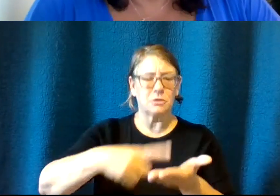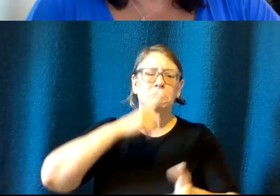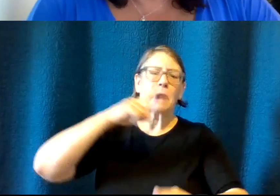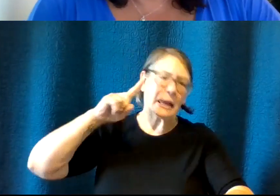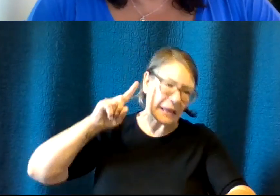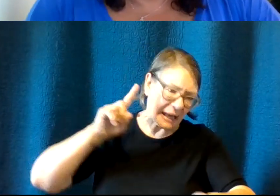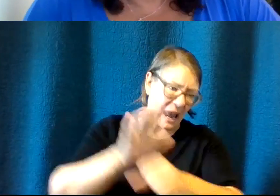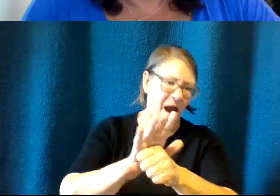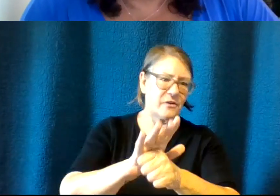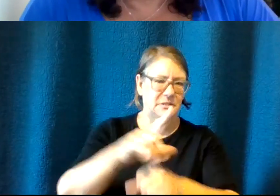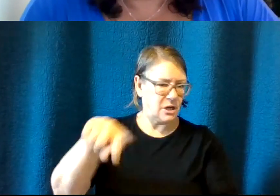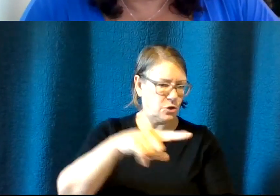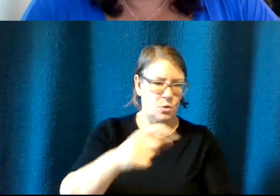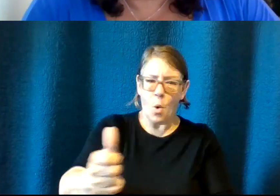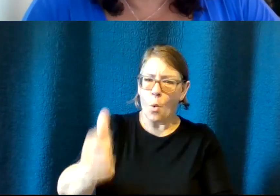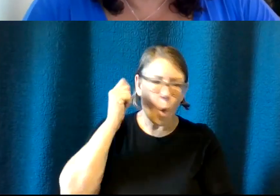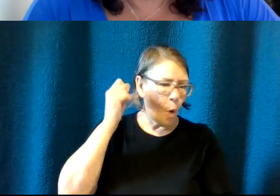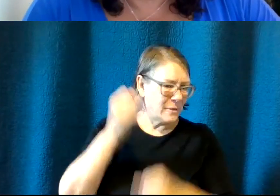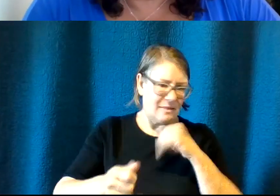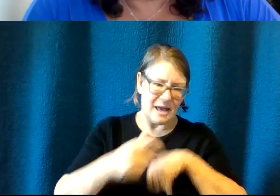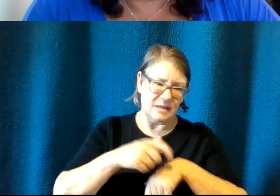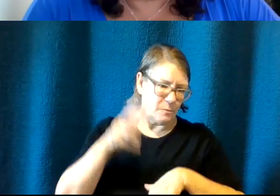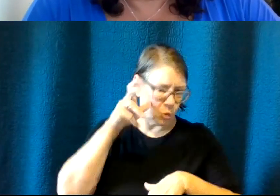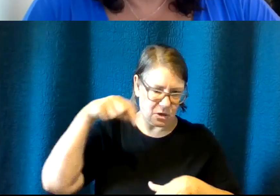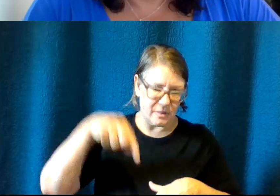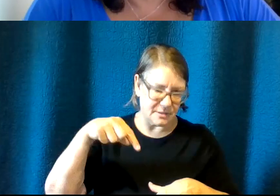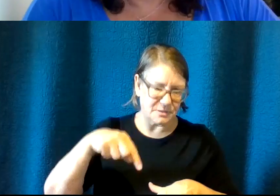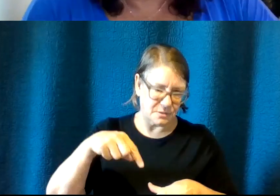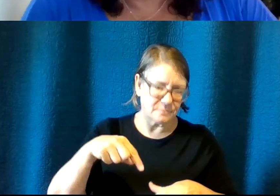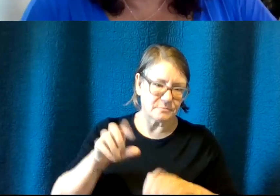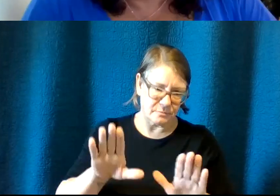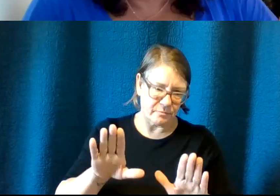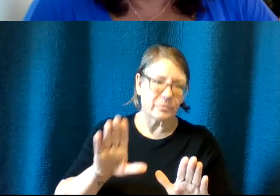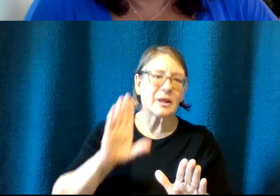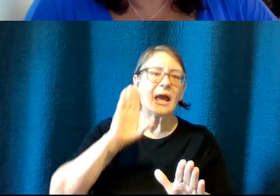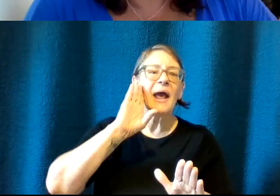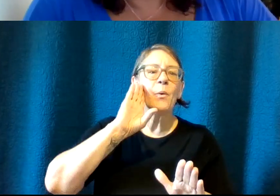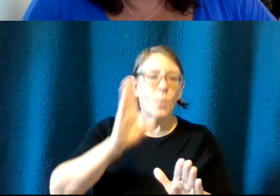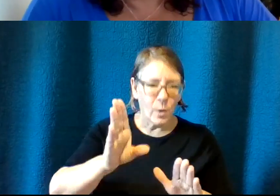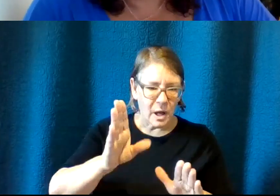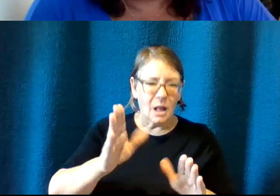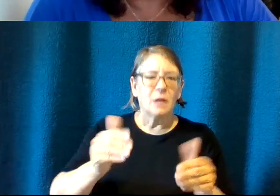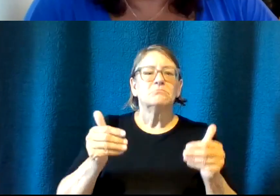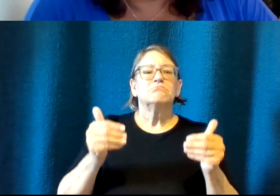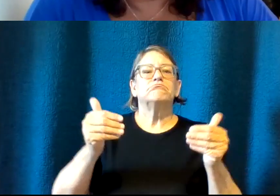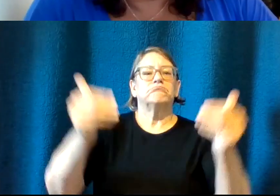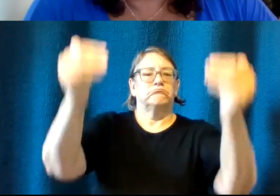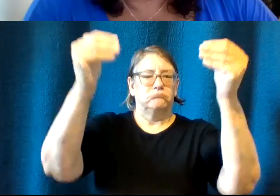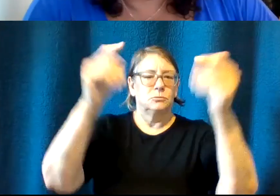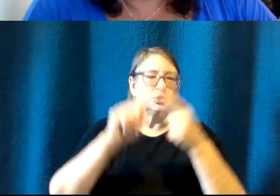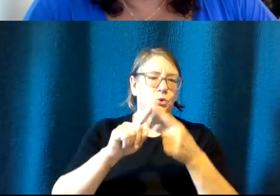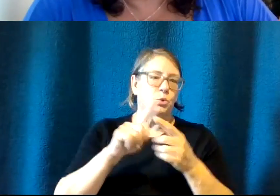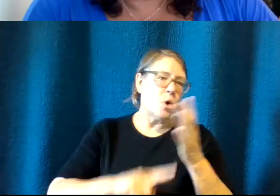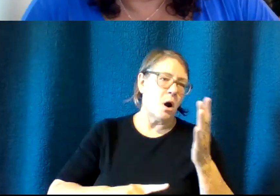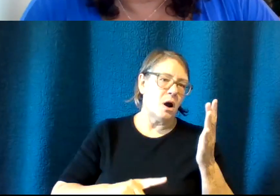you, won't be the last conversation, but more importantly, it will move us in the direction that